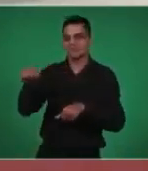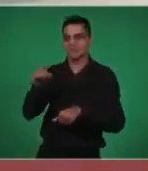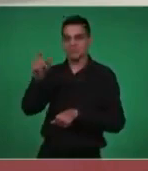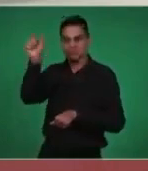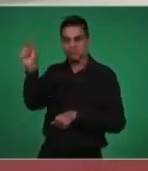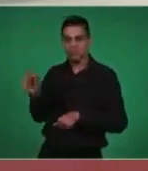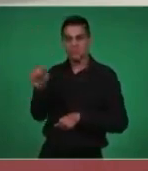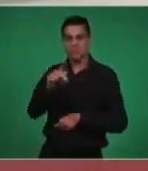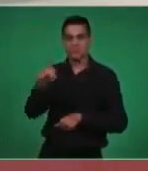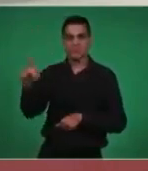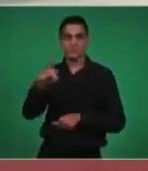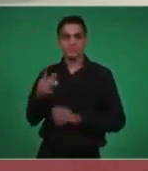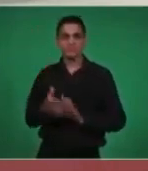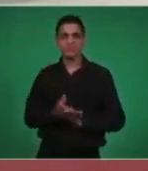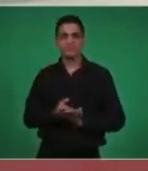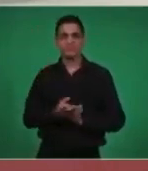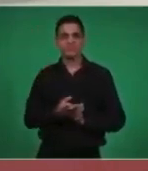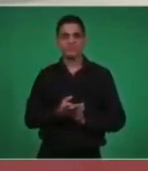person